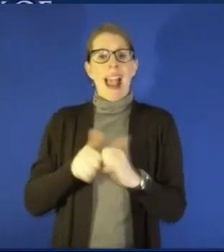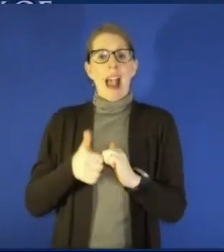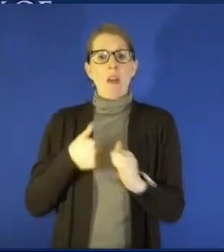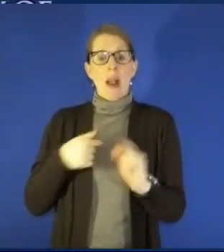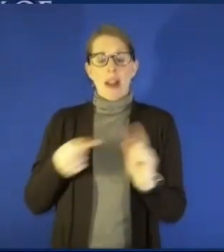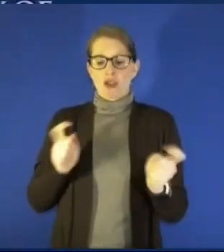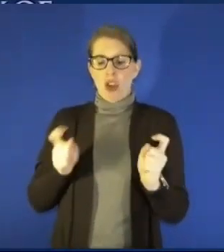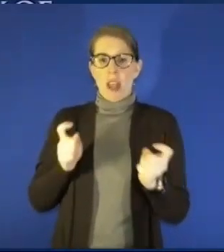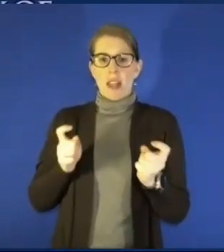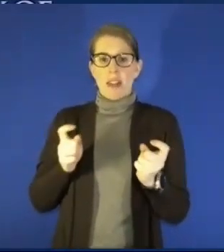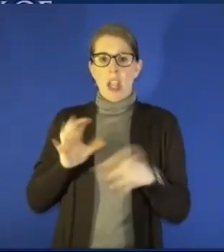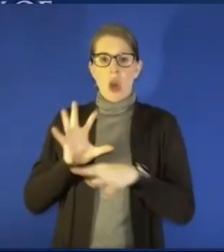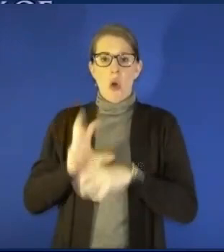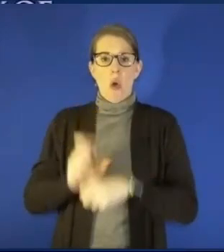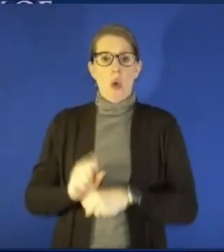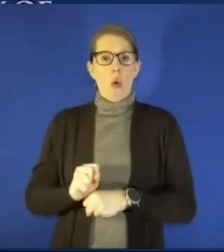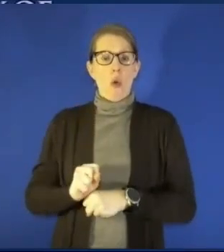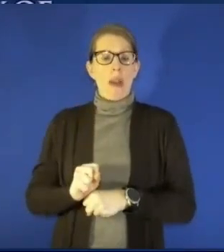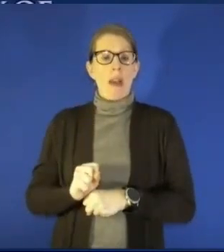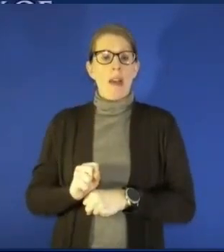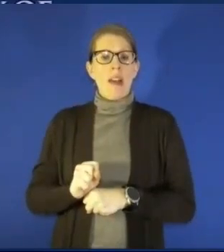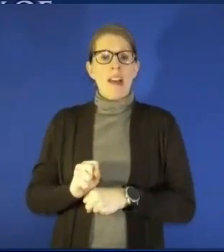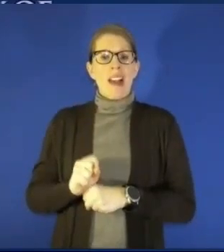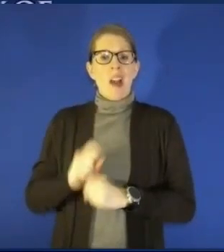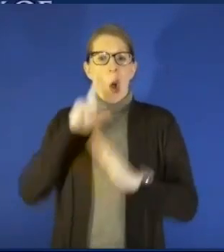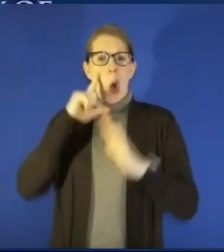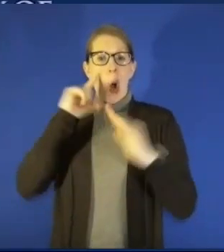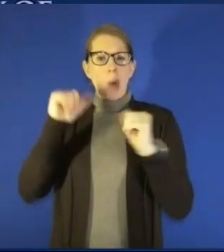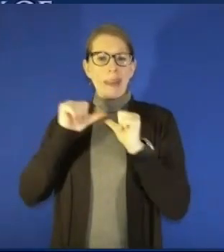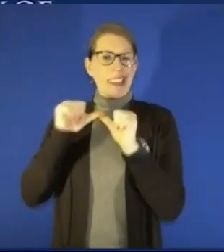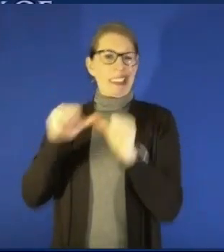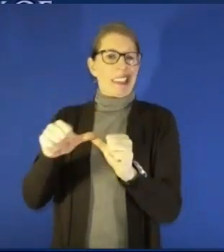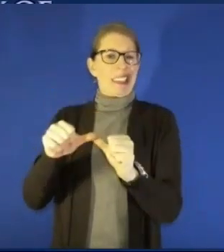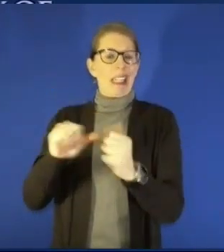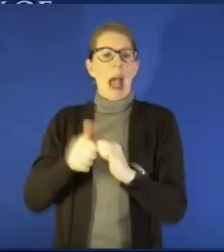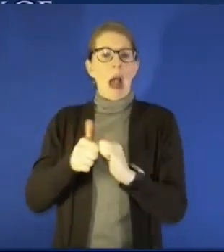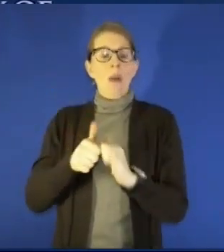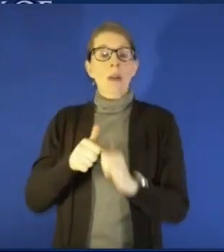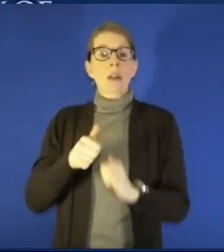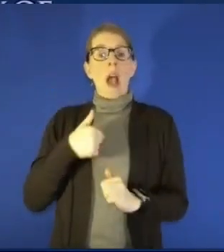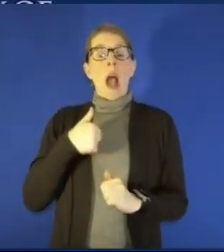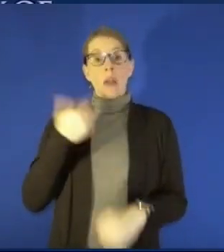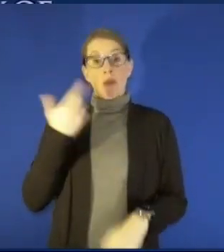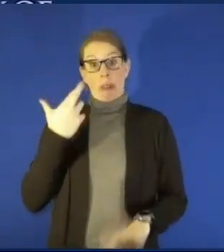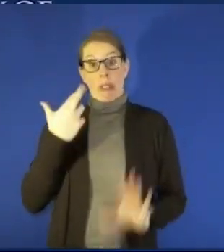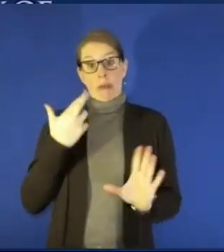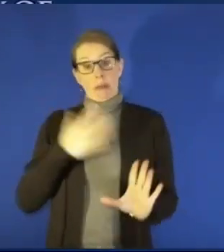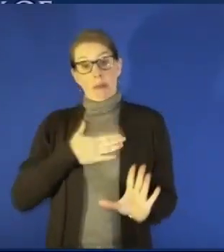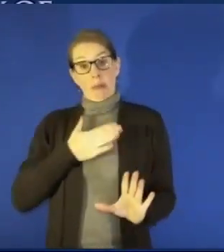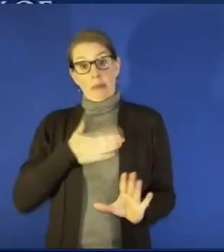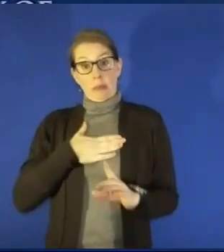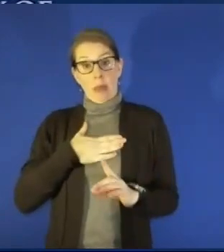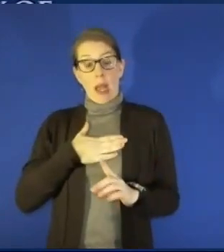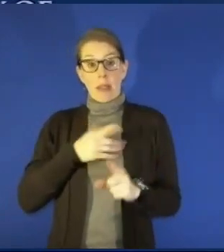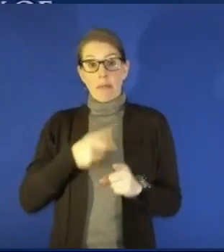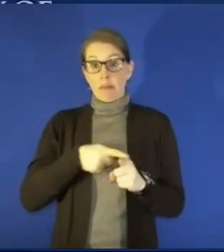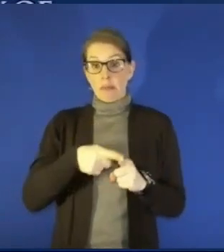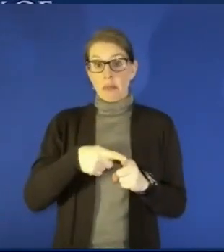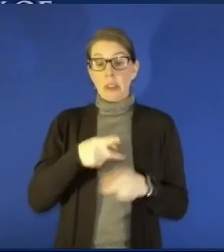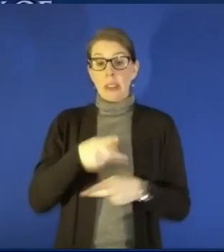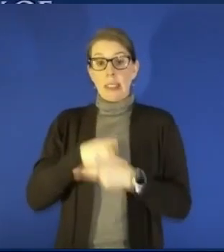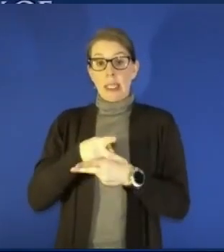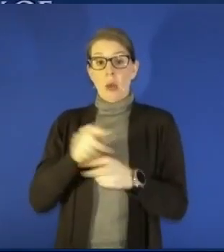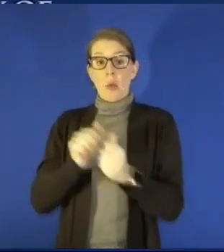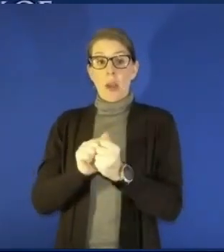cope with that, and how do I keep hope alive? Because what I find, at least in my practice, I take care of a lot of people with very significant